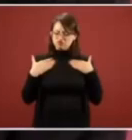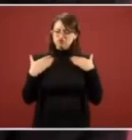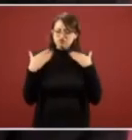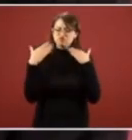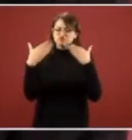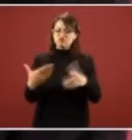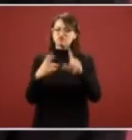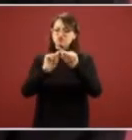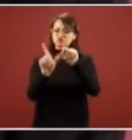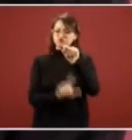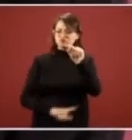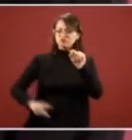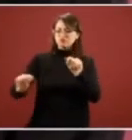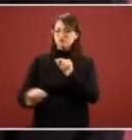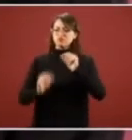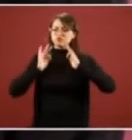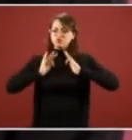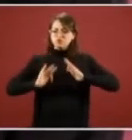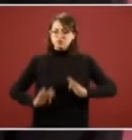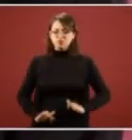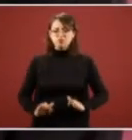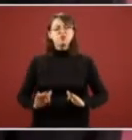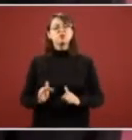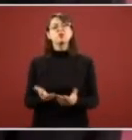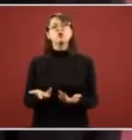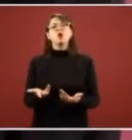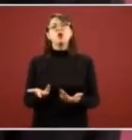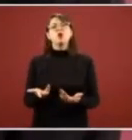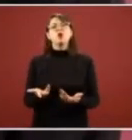permit. El contubernio.